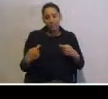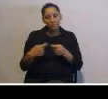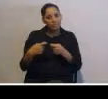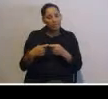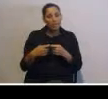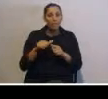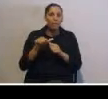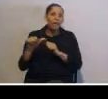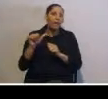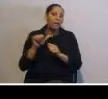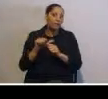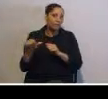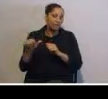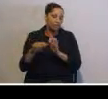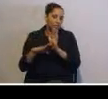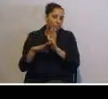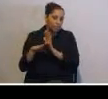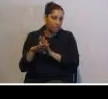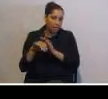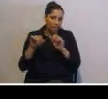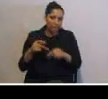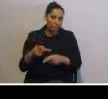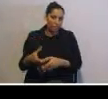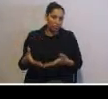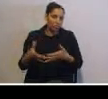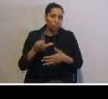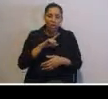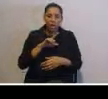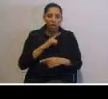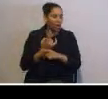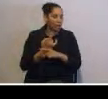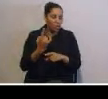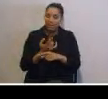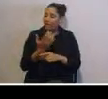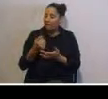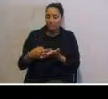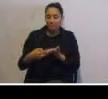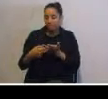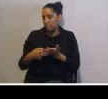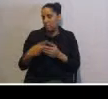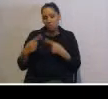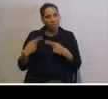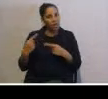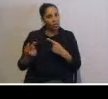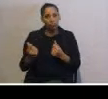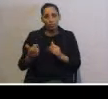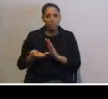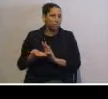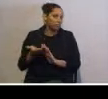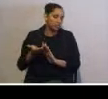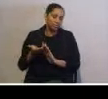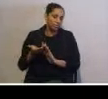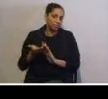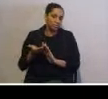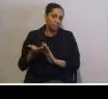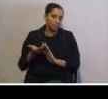and sustainable energy packages, so that we don't always have this dialogue about price increases.